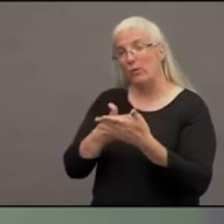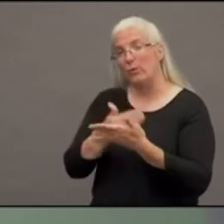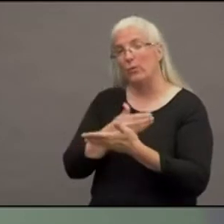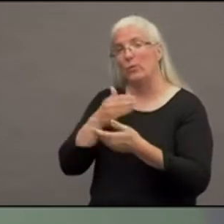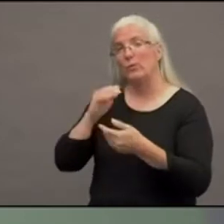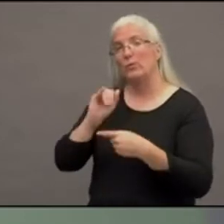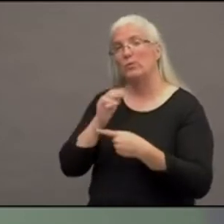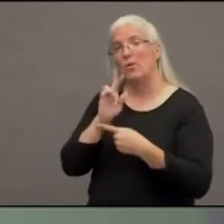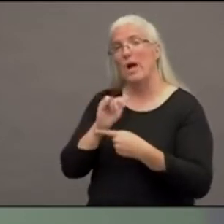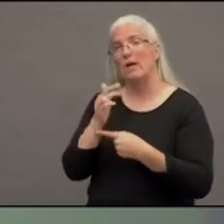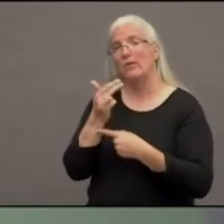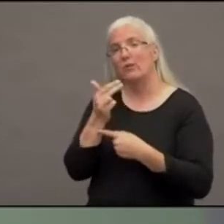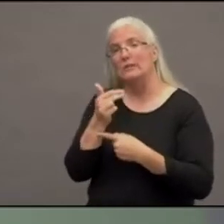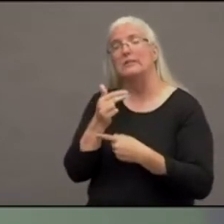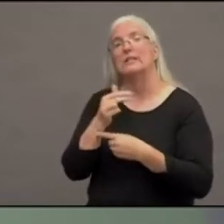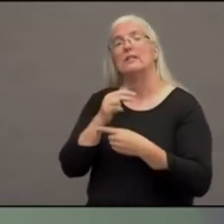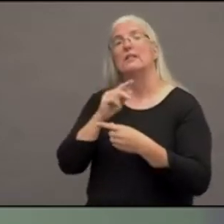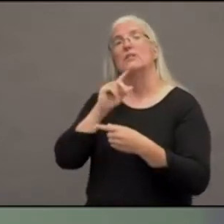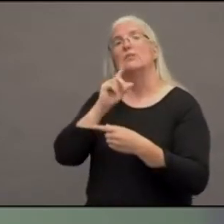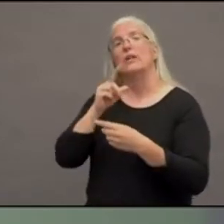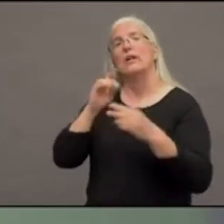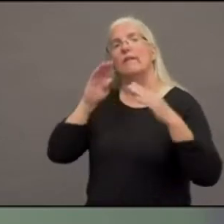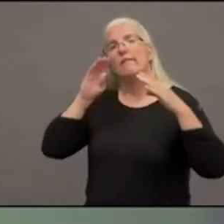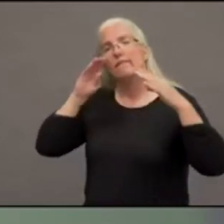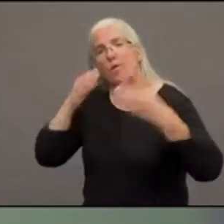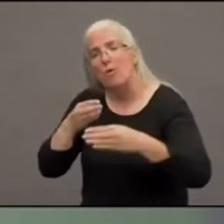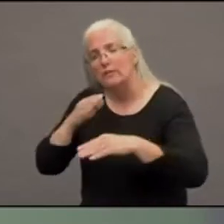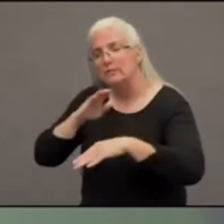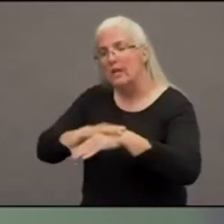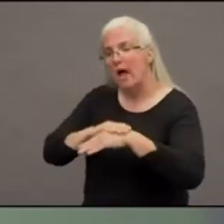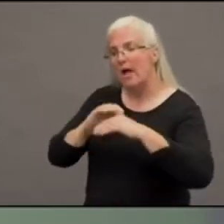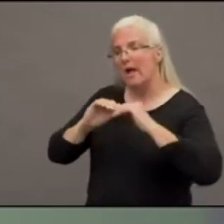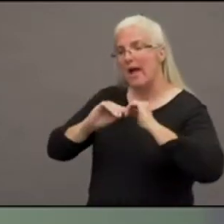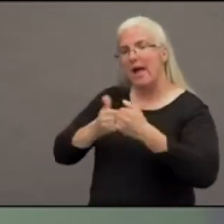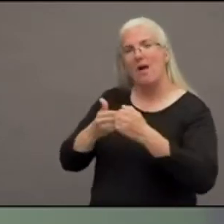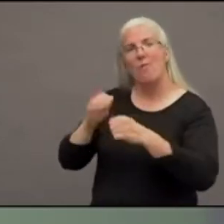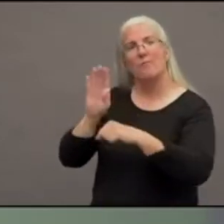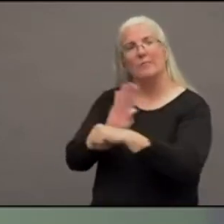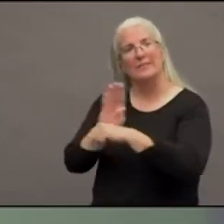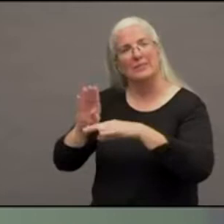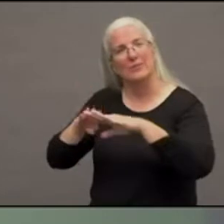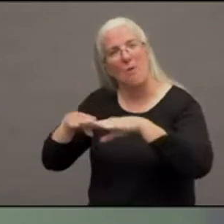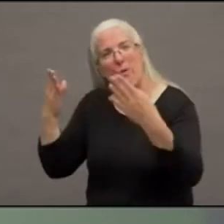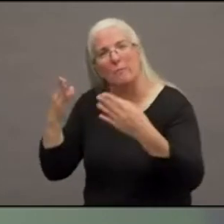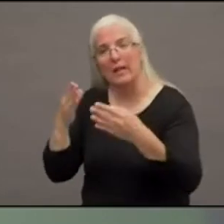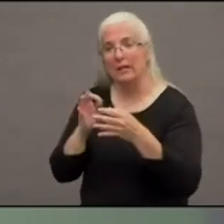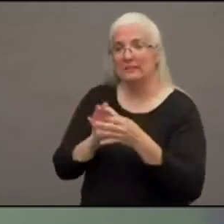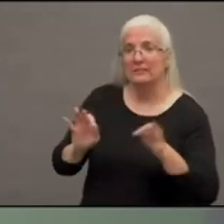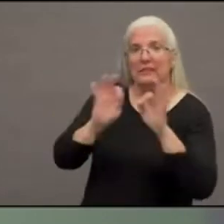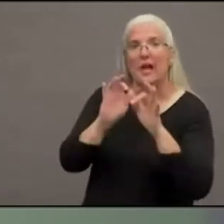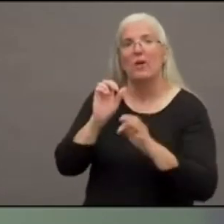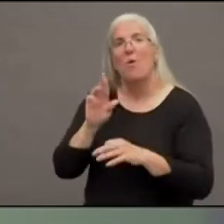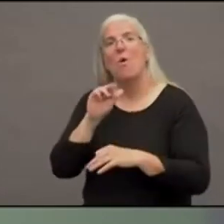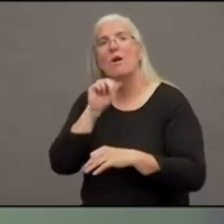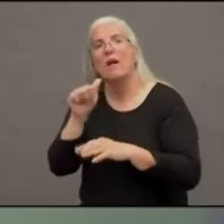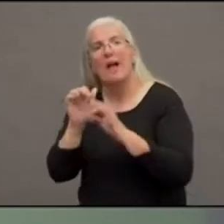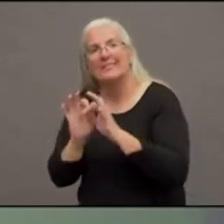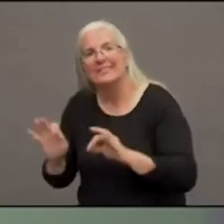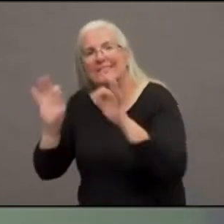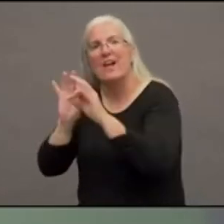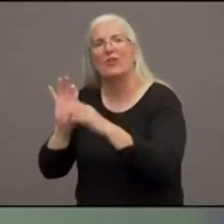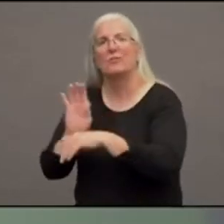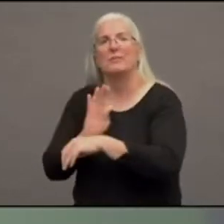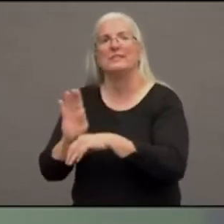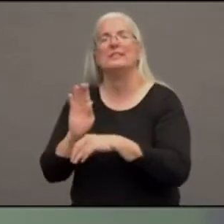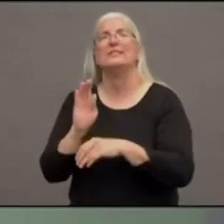definitions or lists of businesses that are open as essential or non-essential, or other categories of businesses that are